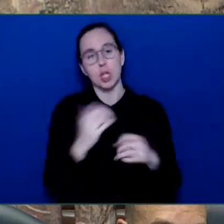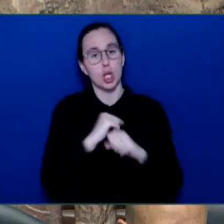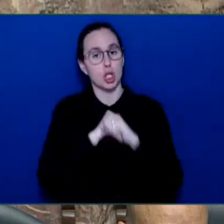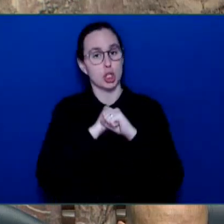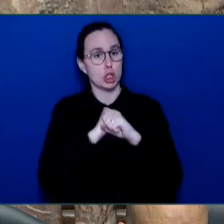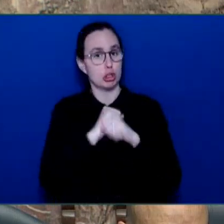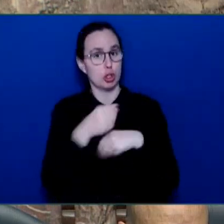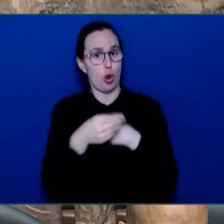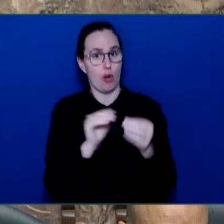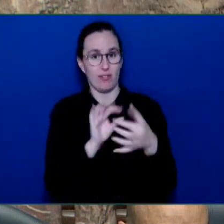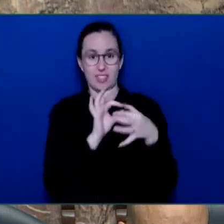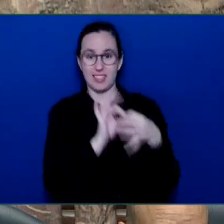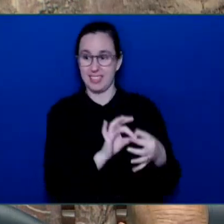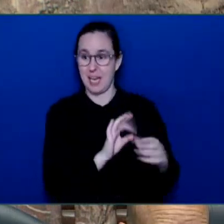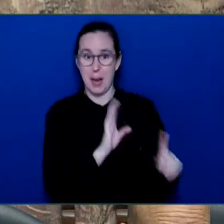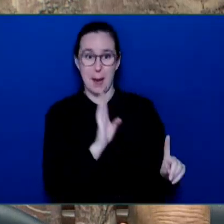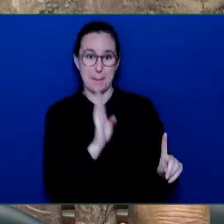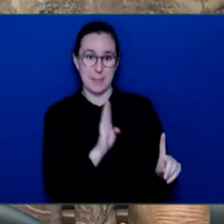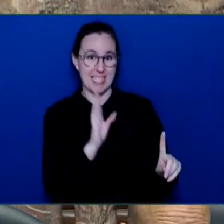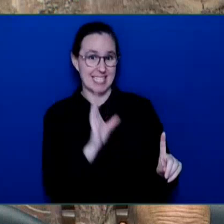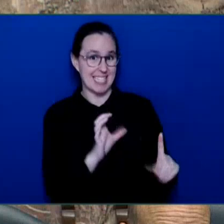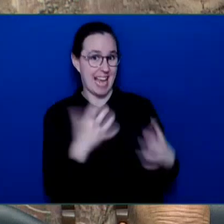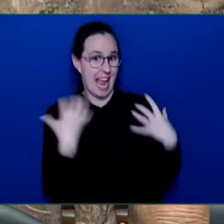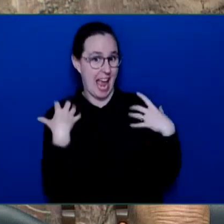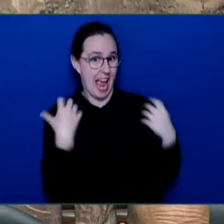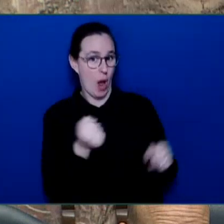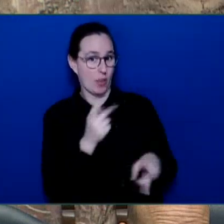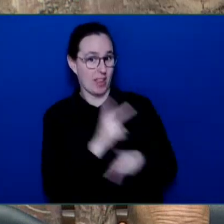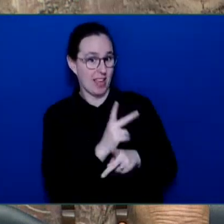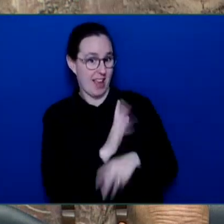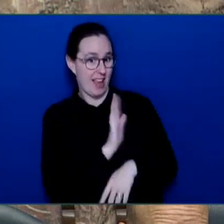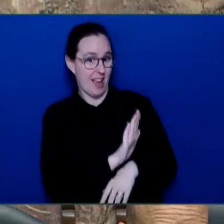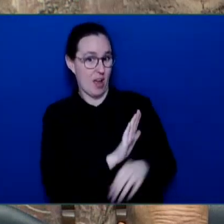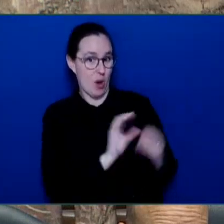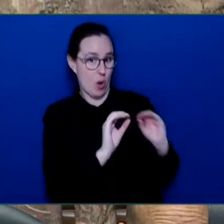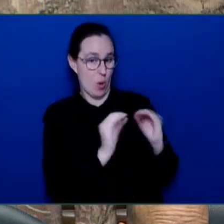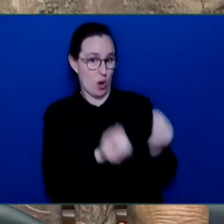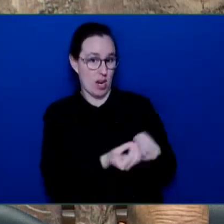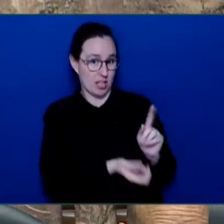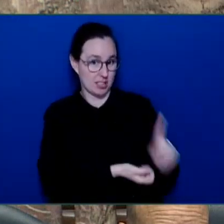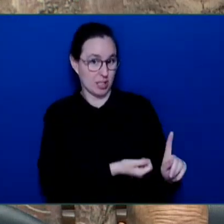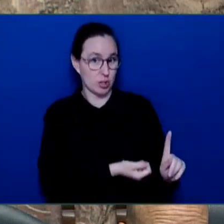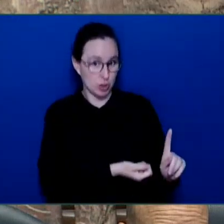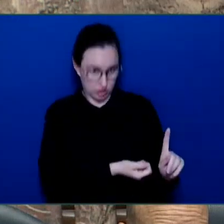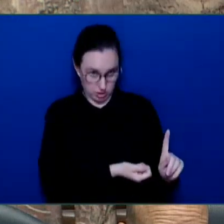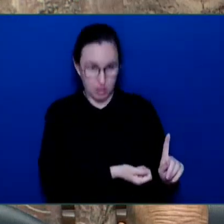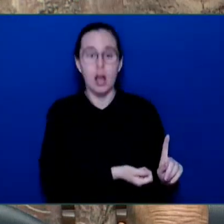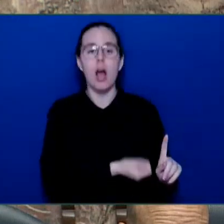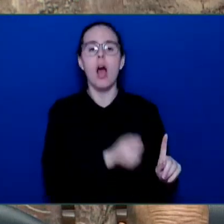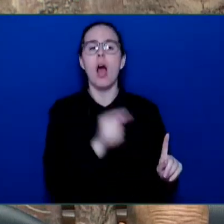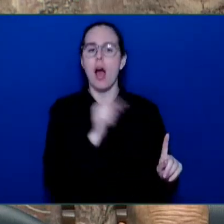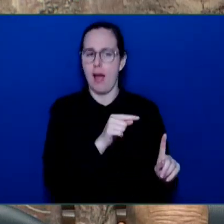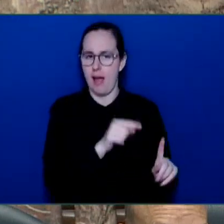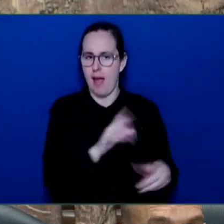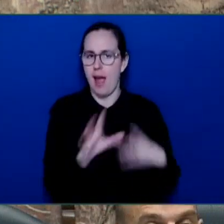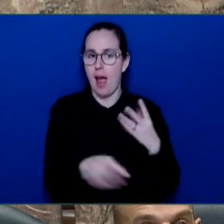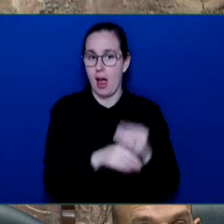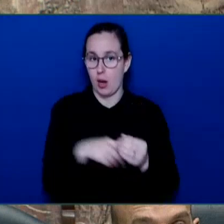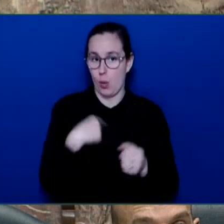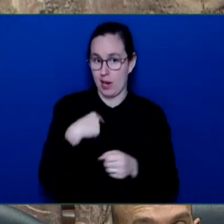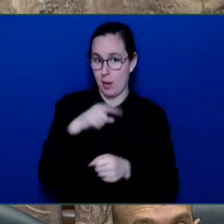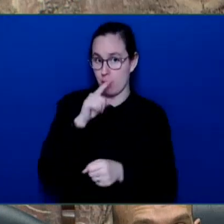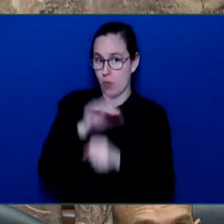we'd add 320. The year's almost over. We've added 310. Honourable Speaker, a new system for that which helps support